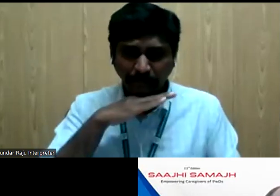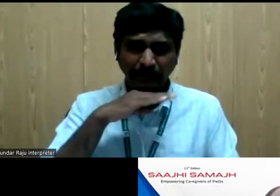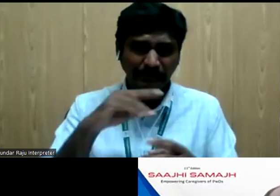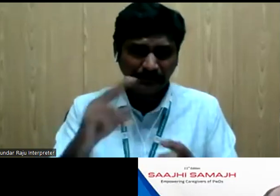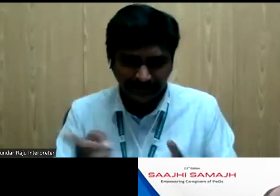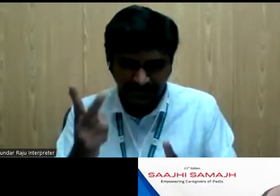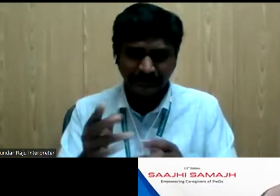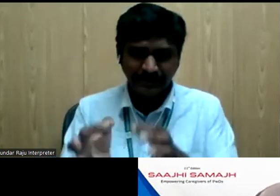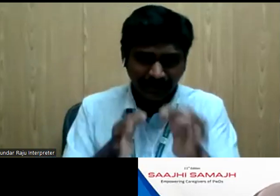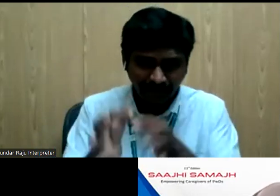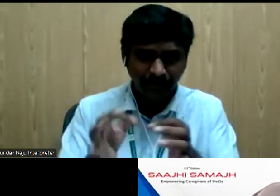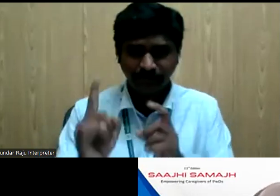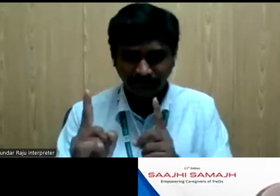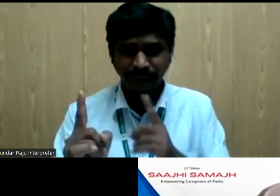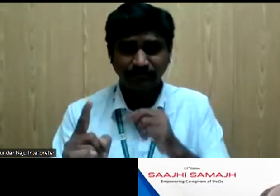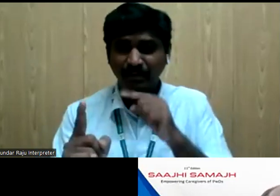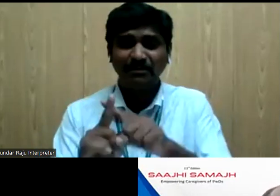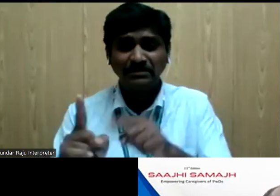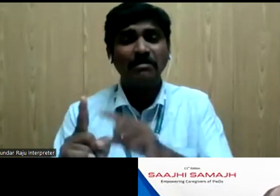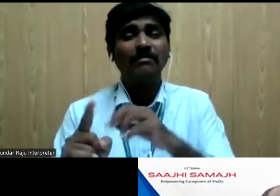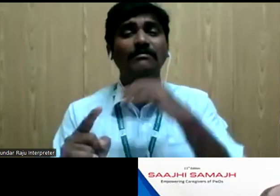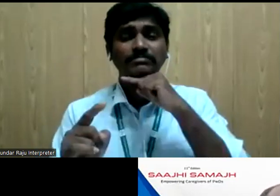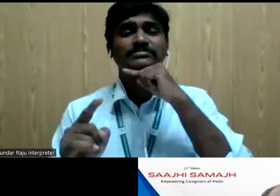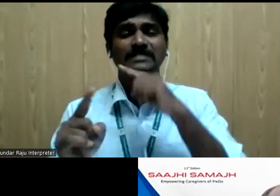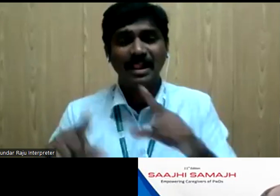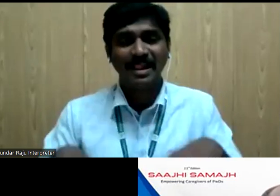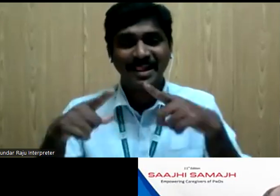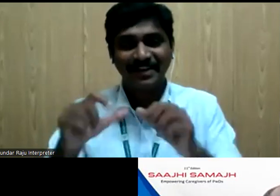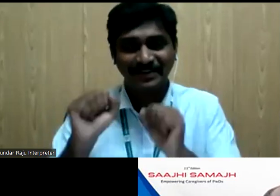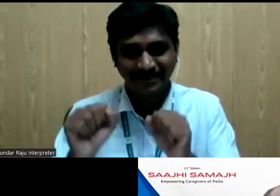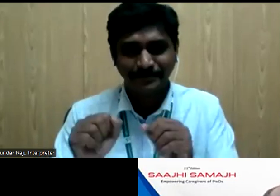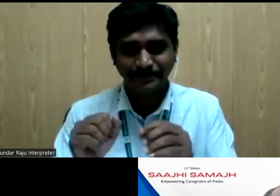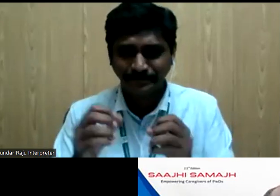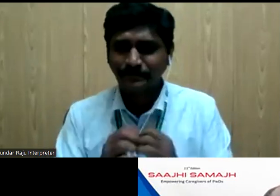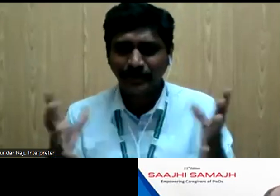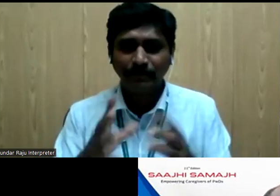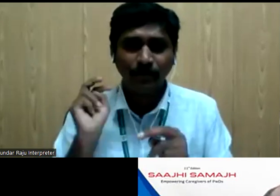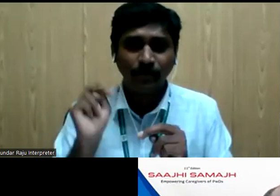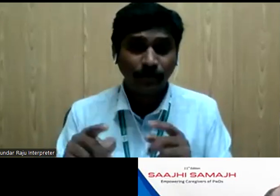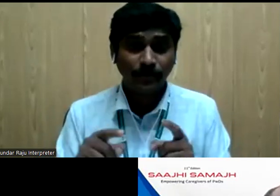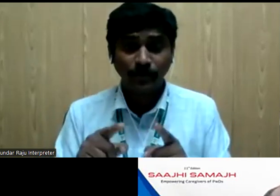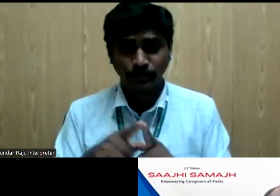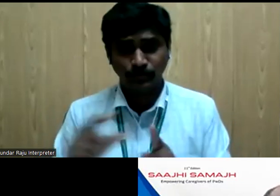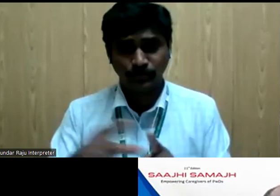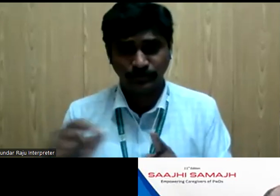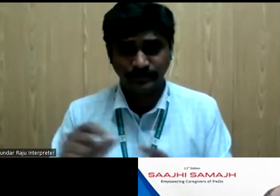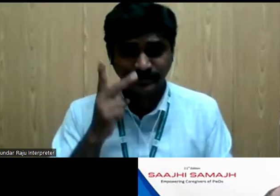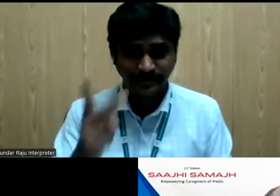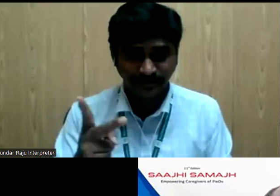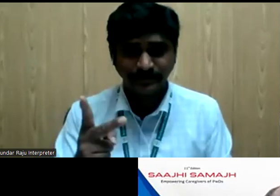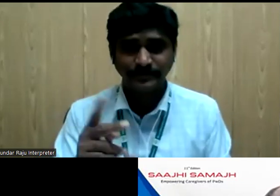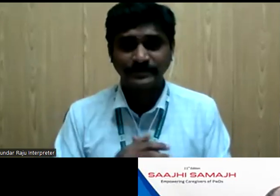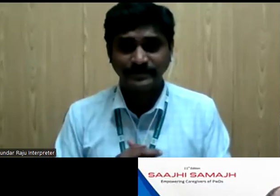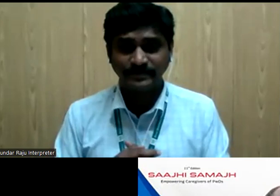of dignified and independent living. So there is lots more to be done in this space. And I